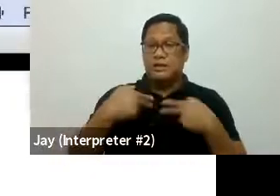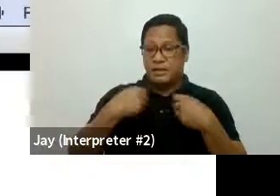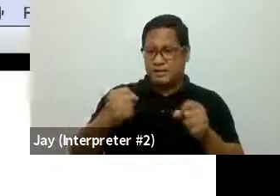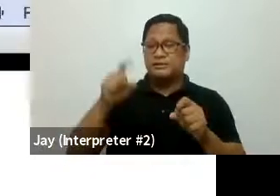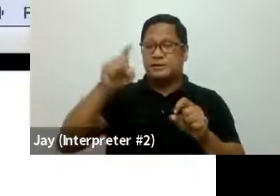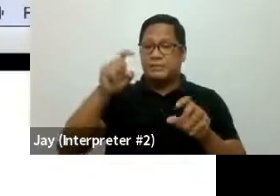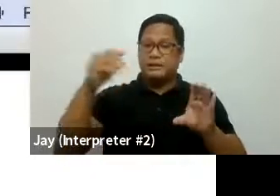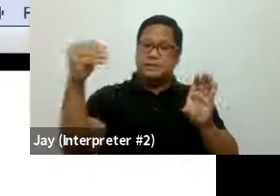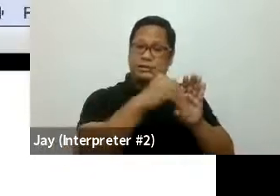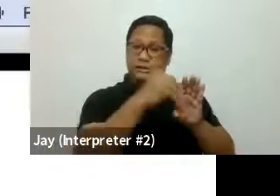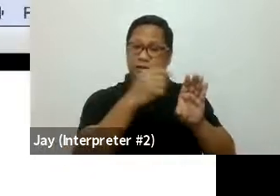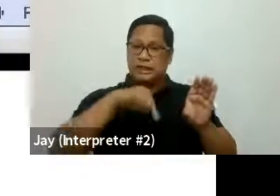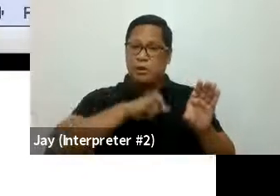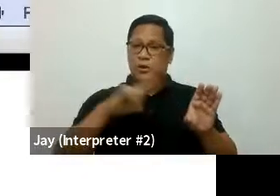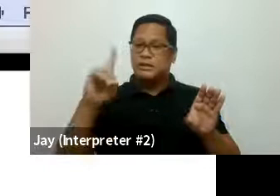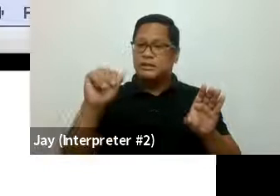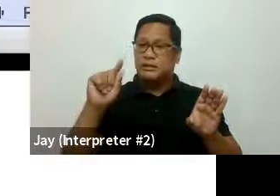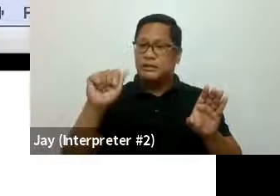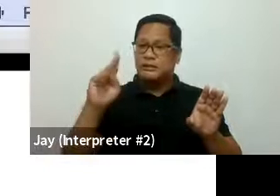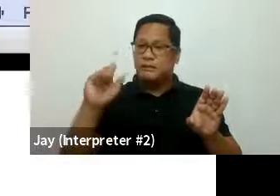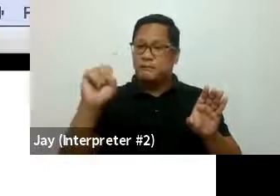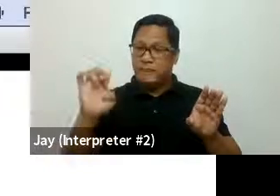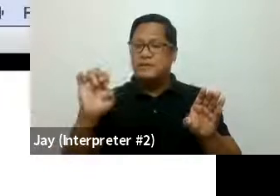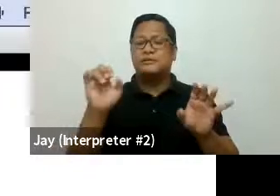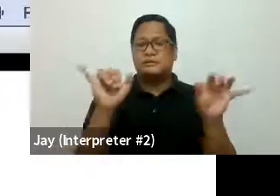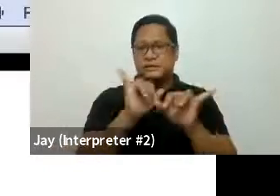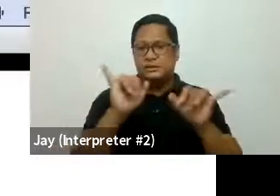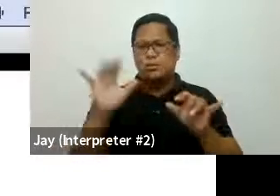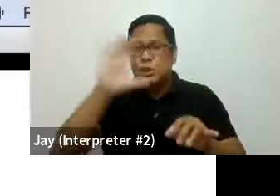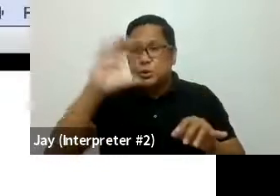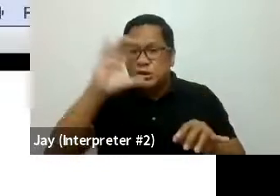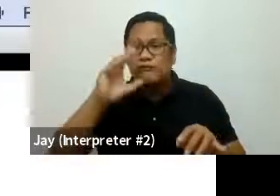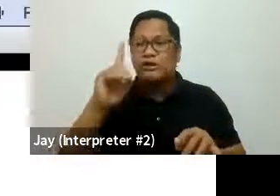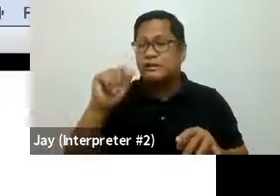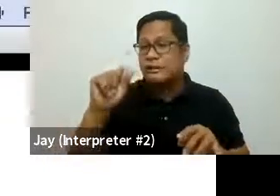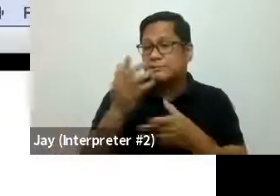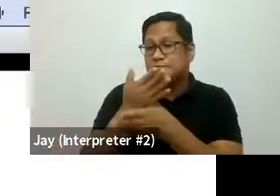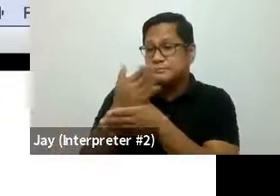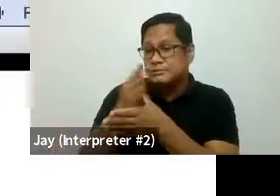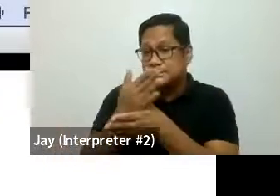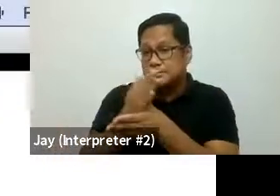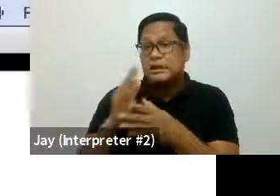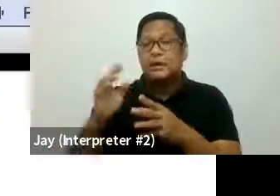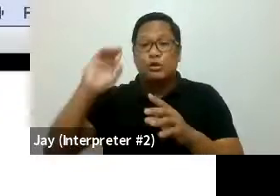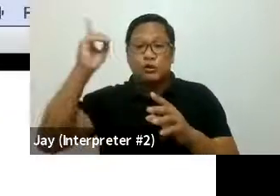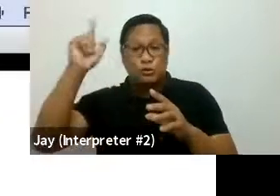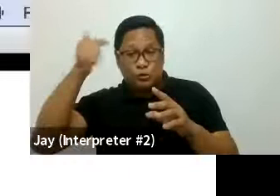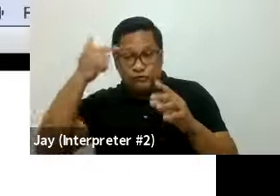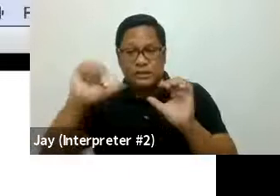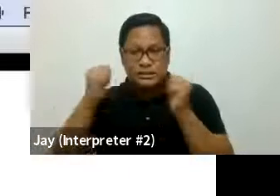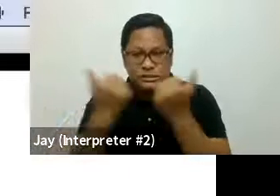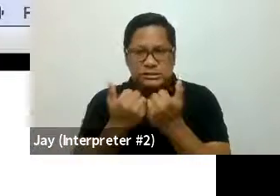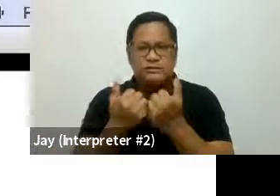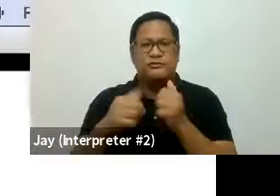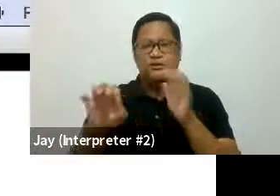database. So we are also looking for data sharing amongst other government agencies like the